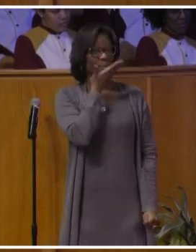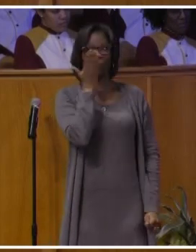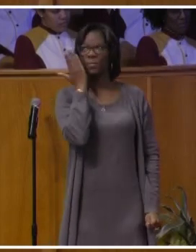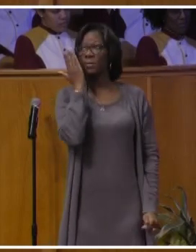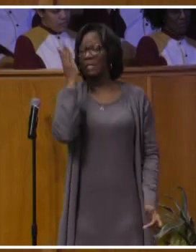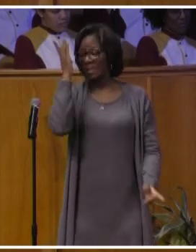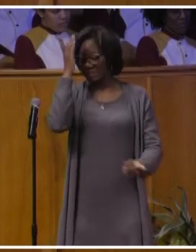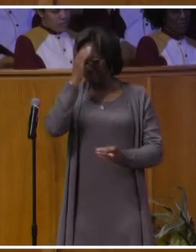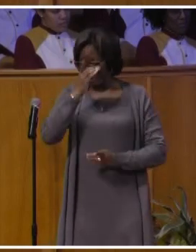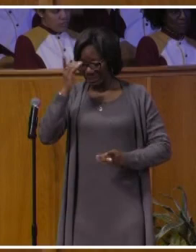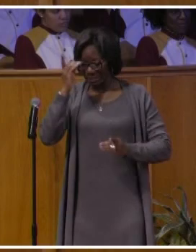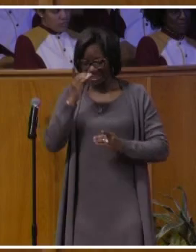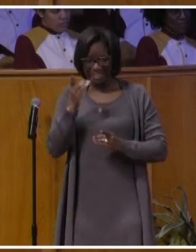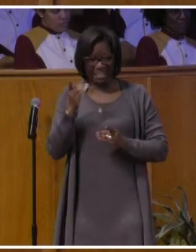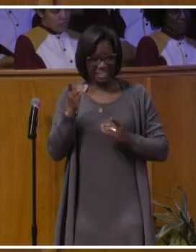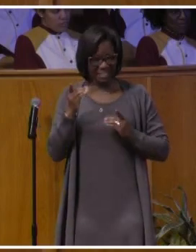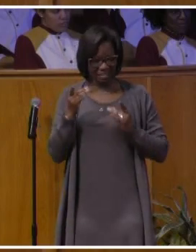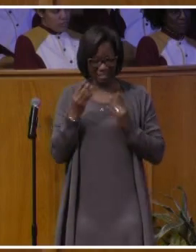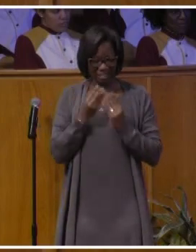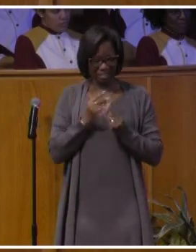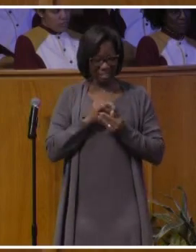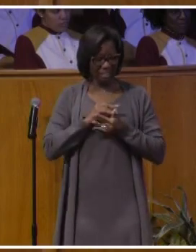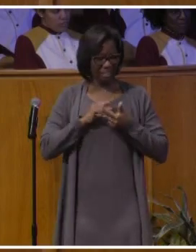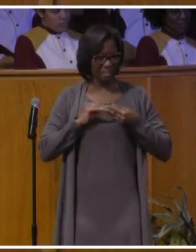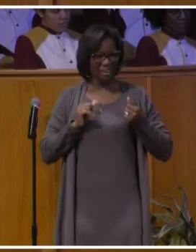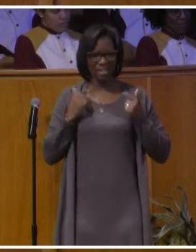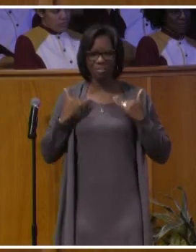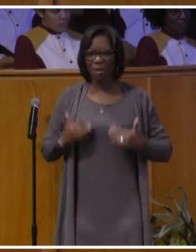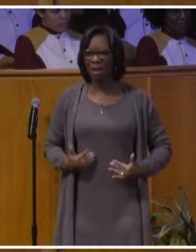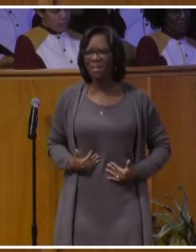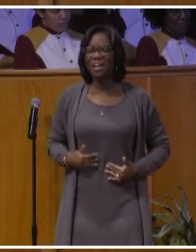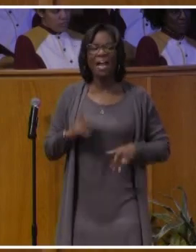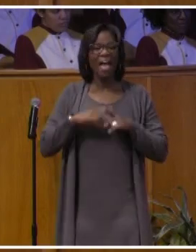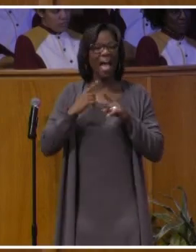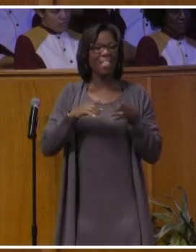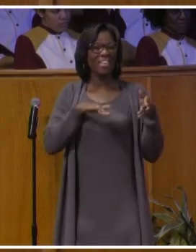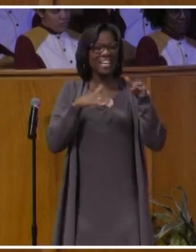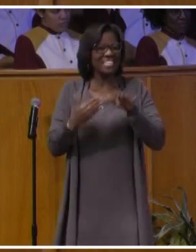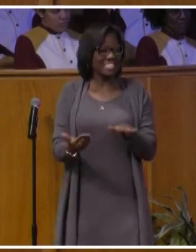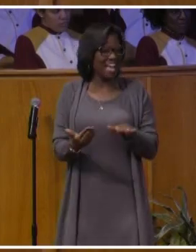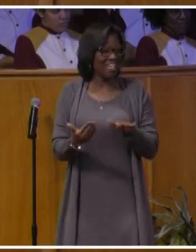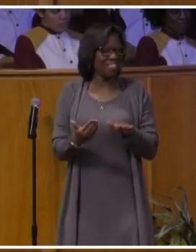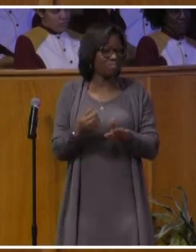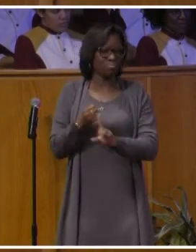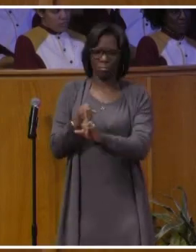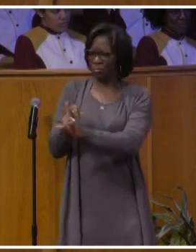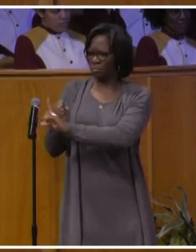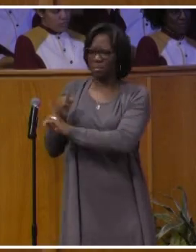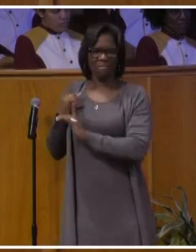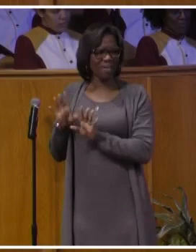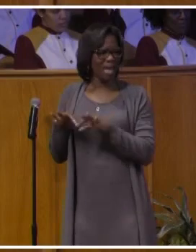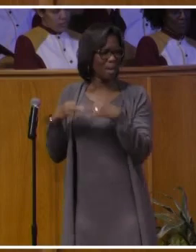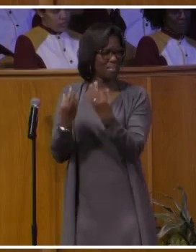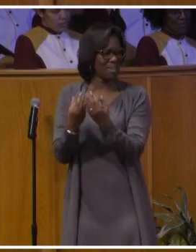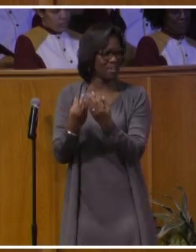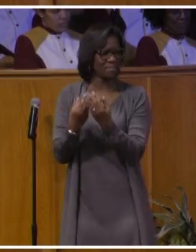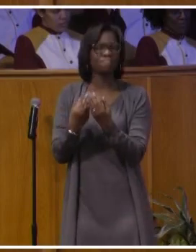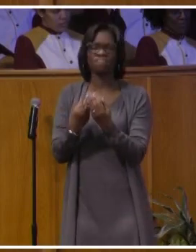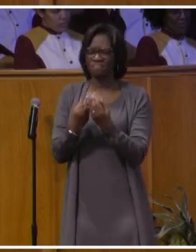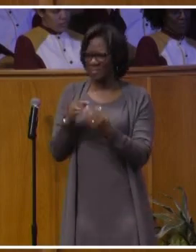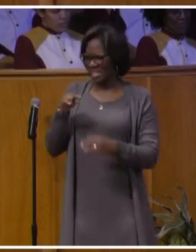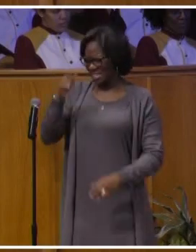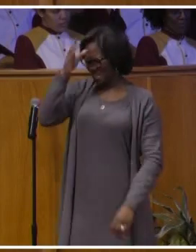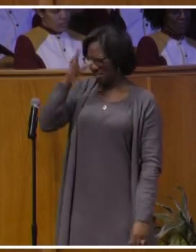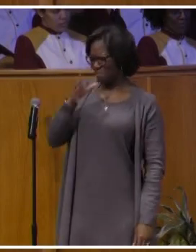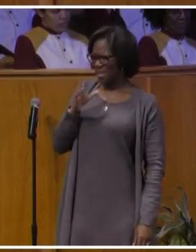Disease torments his flesh. And death troubles his family. And this man